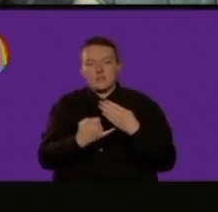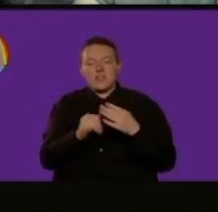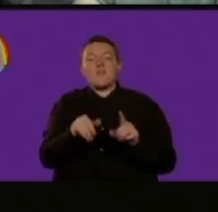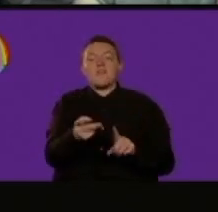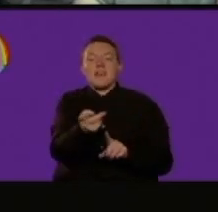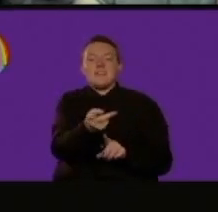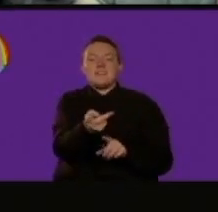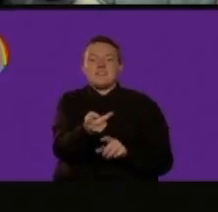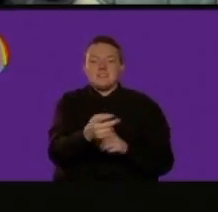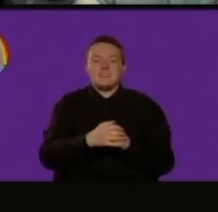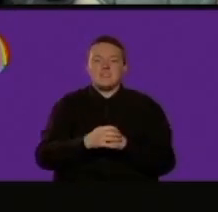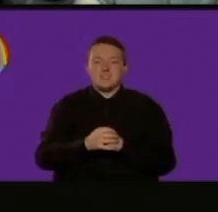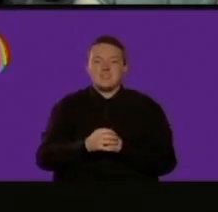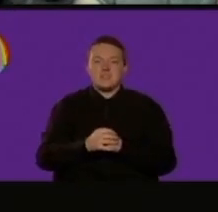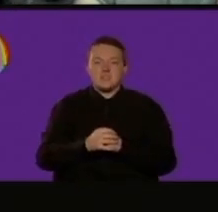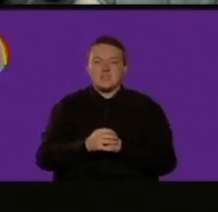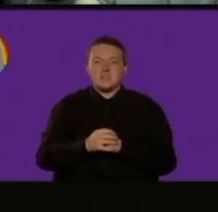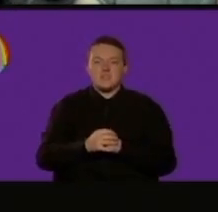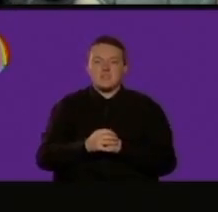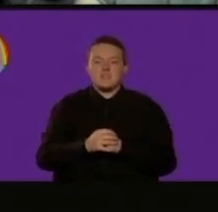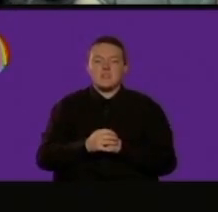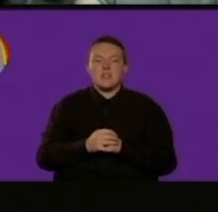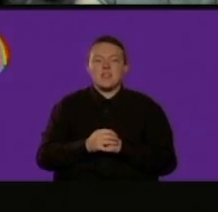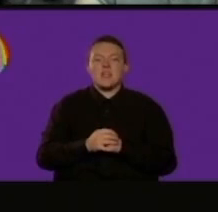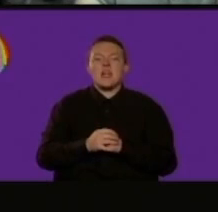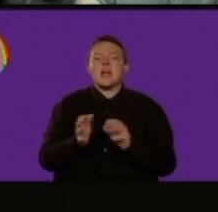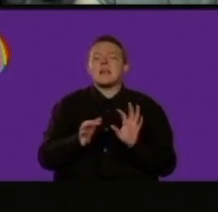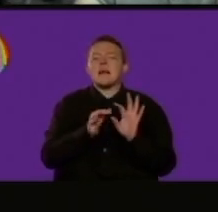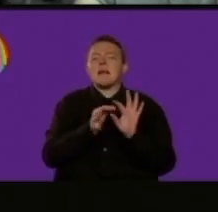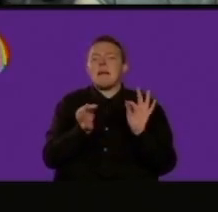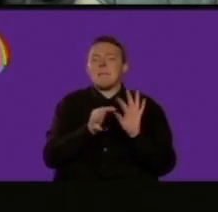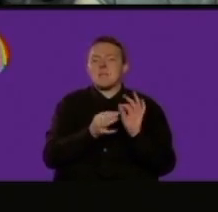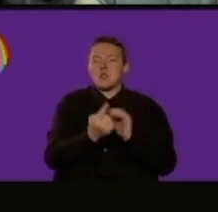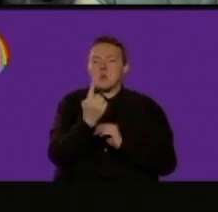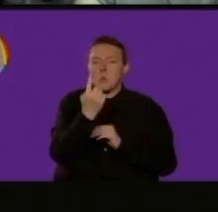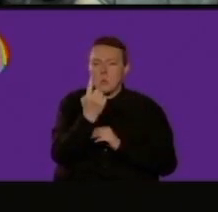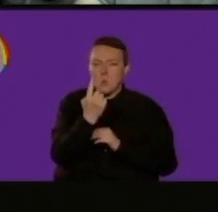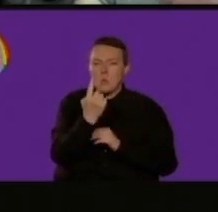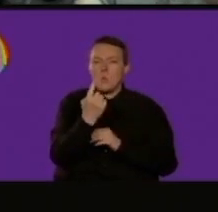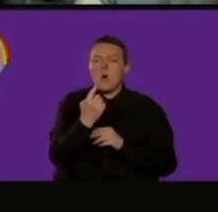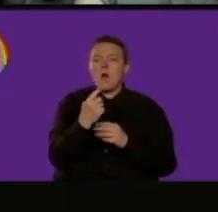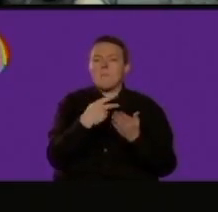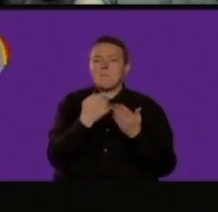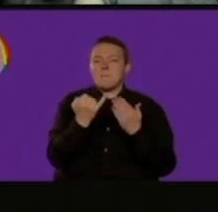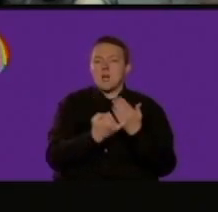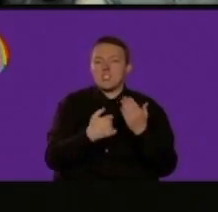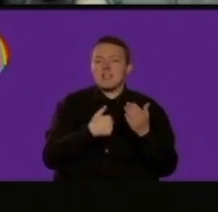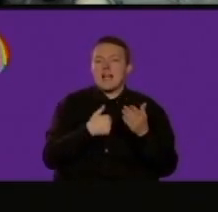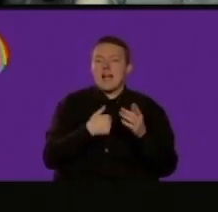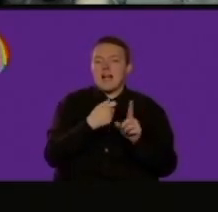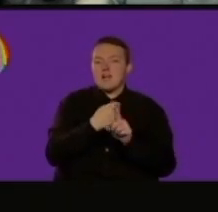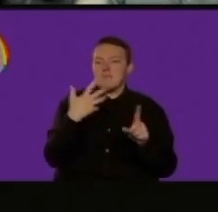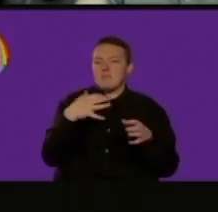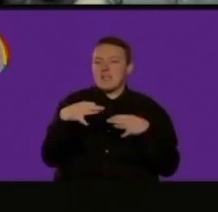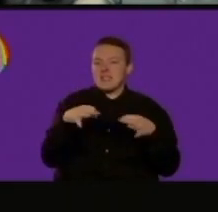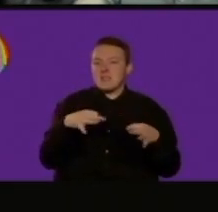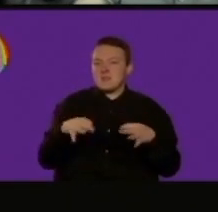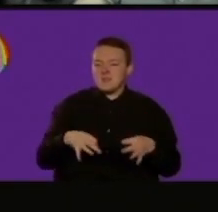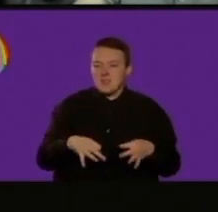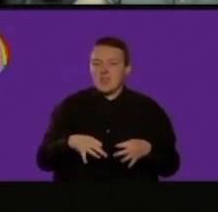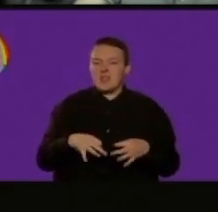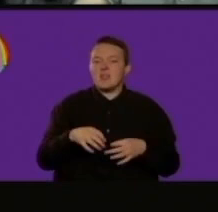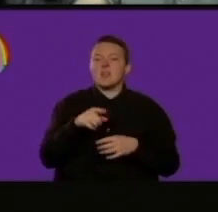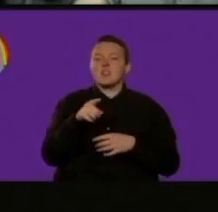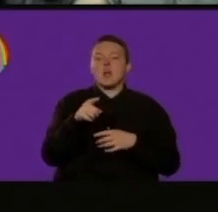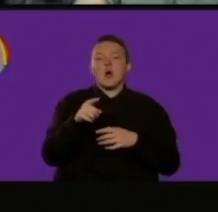spoke different languages, so there was much cultural and linguistic diversity in that classroom. But what I want